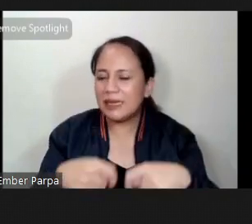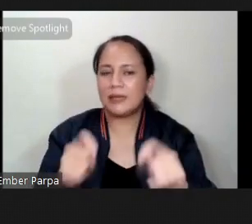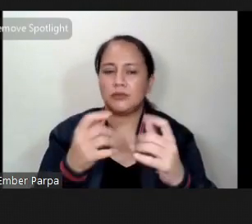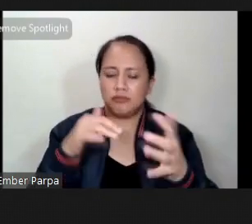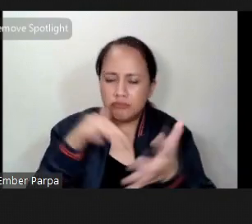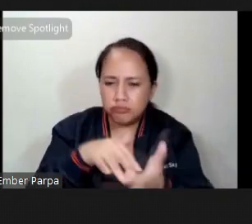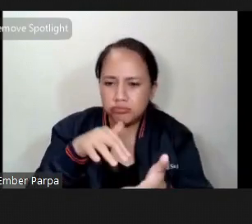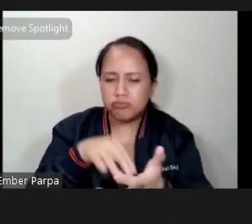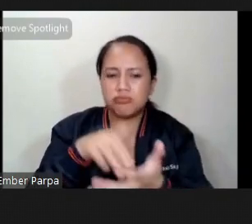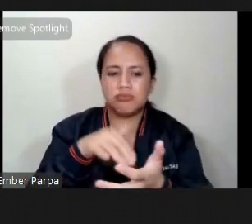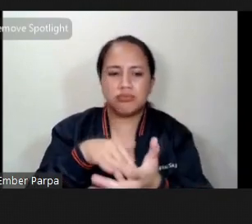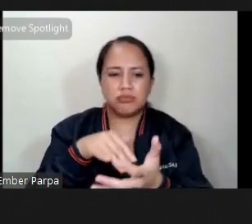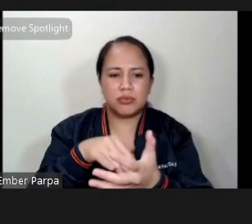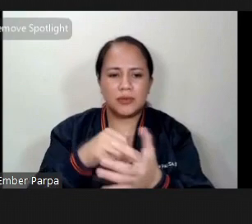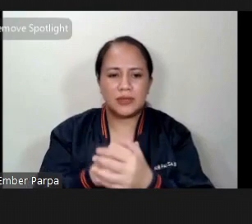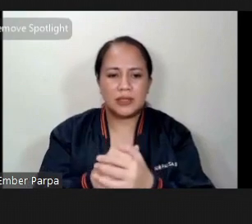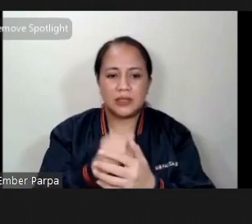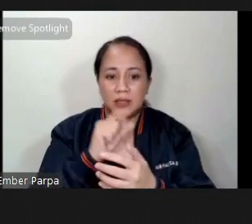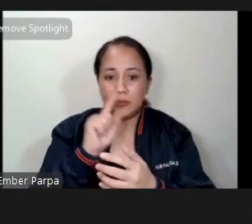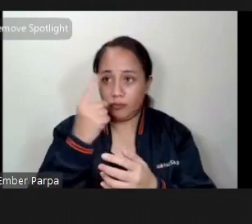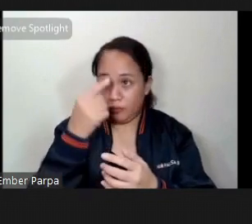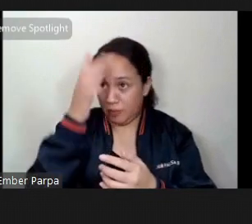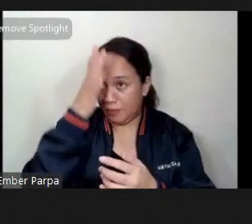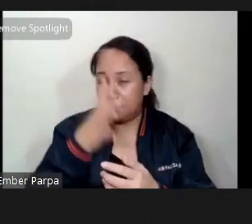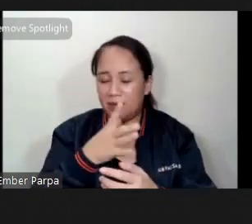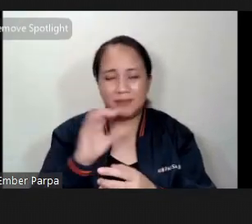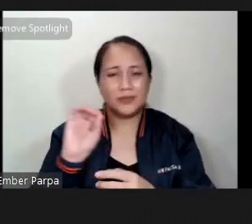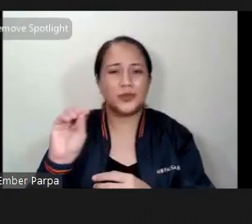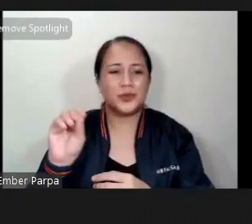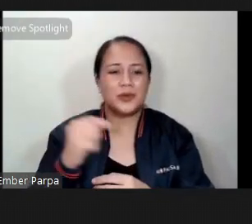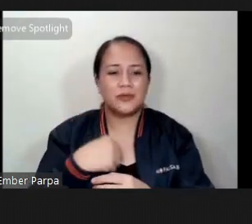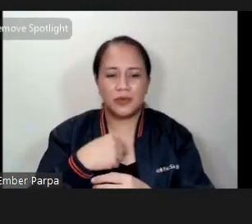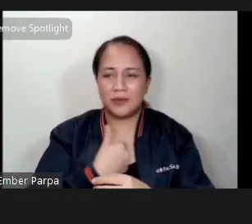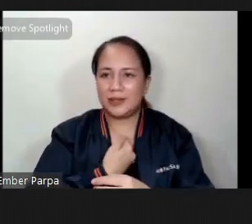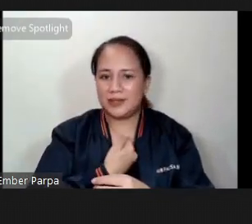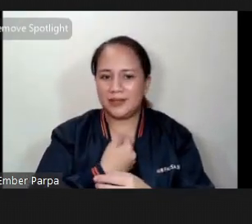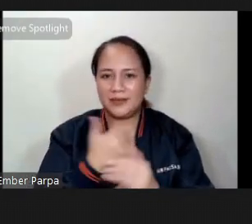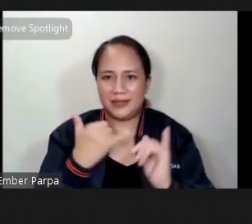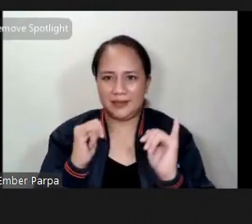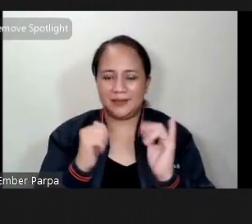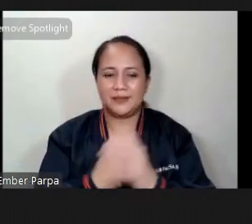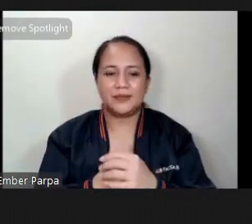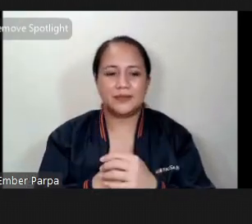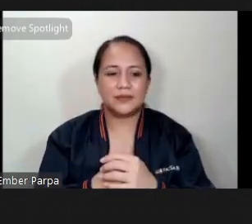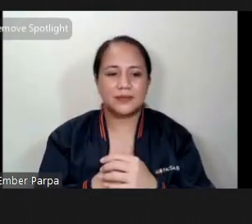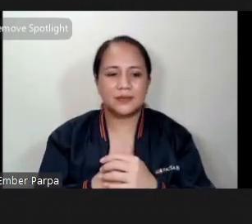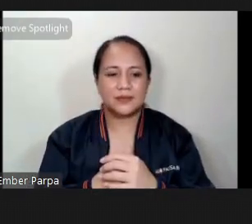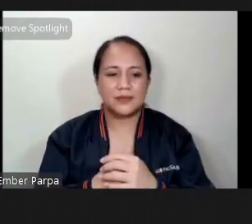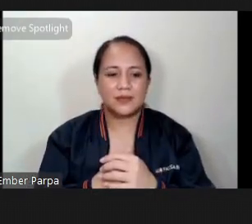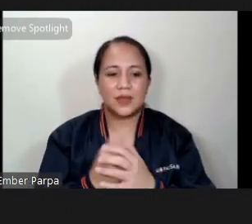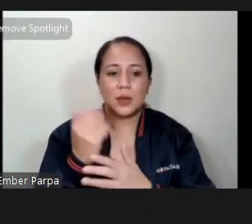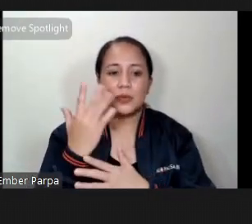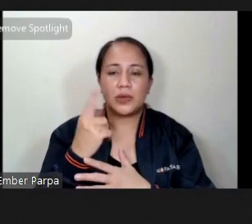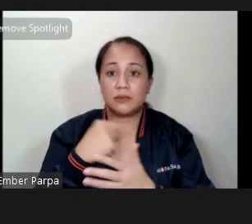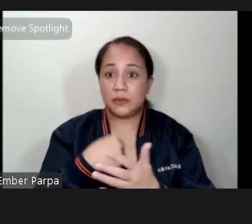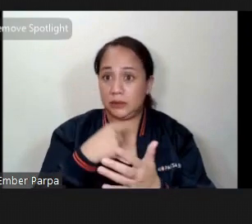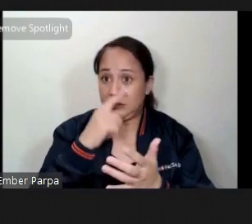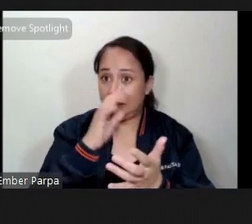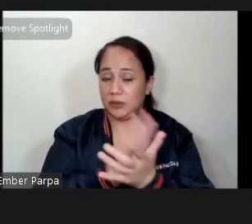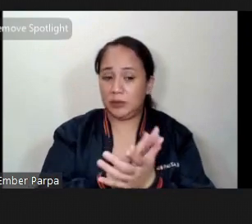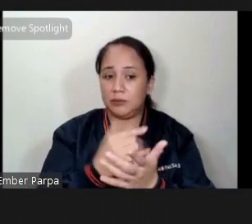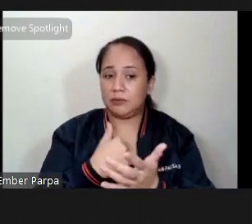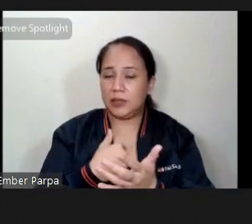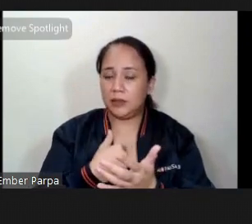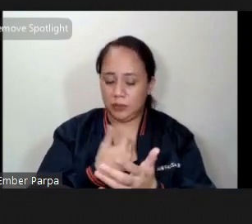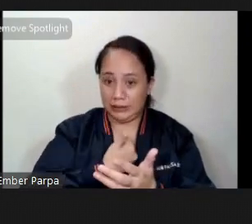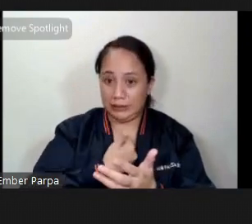hard, not just for my parents, but for myself as well. Because I believe that I owe it to